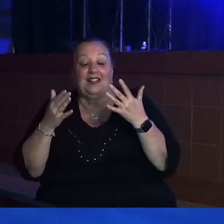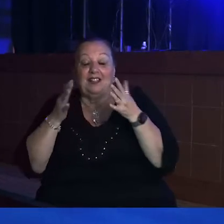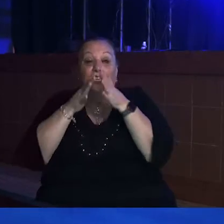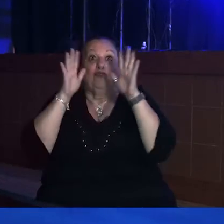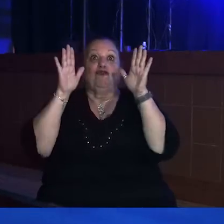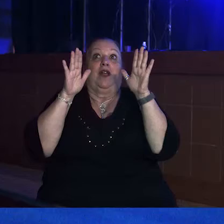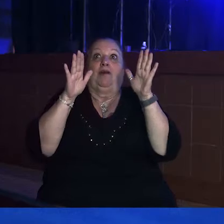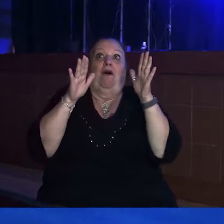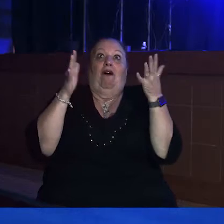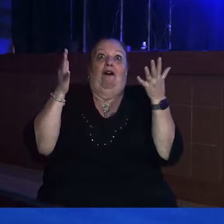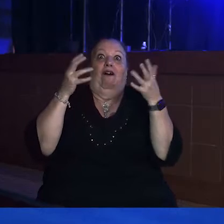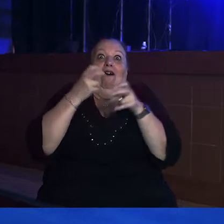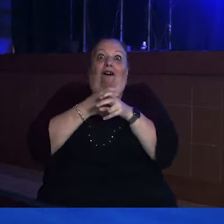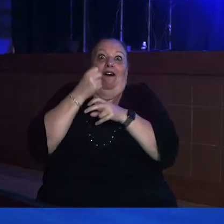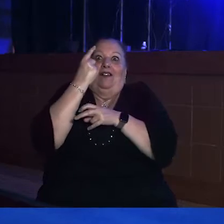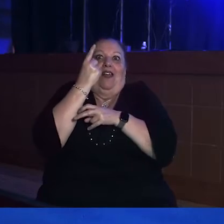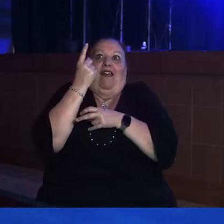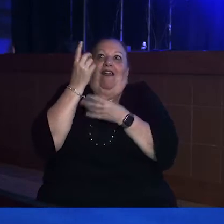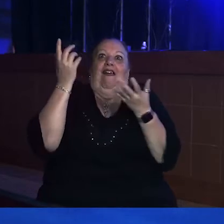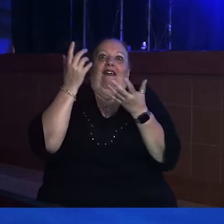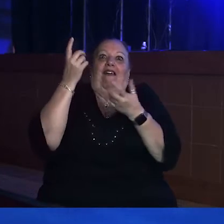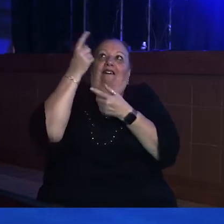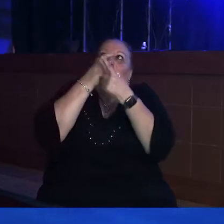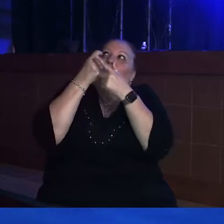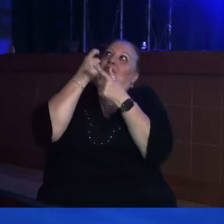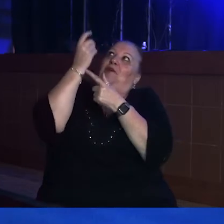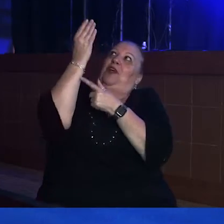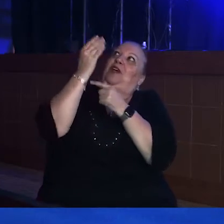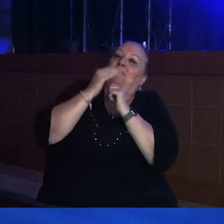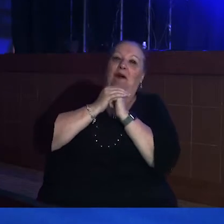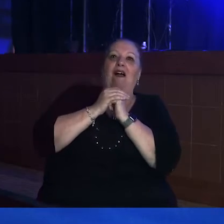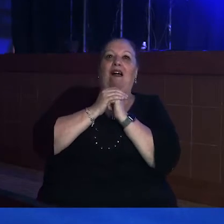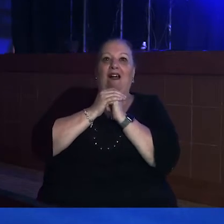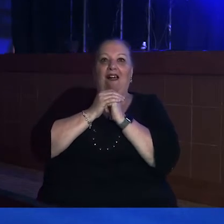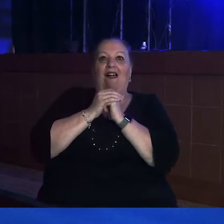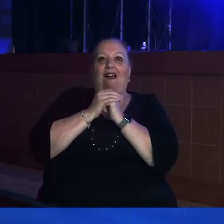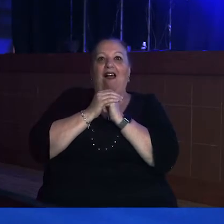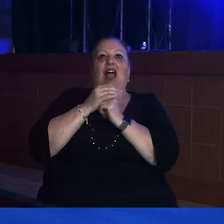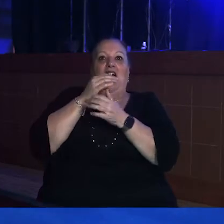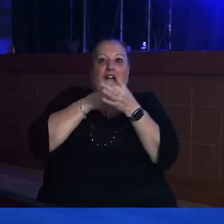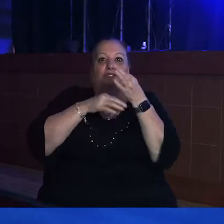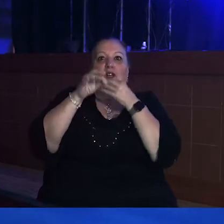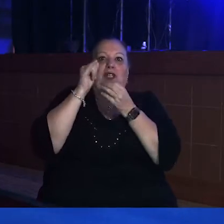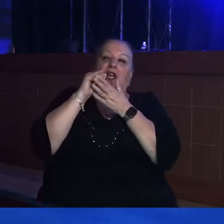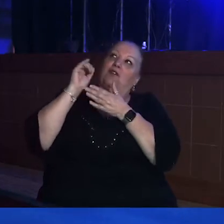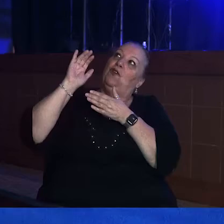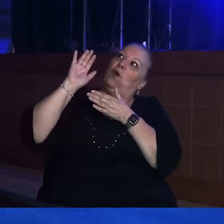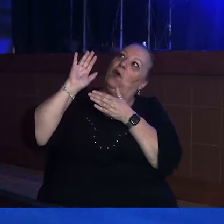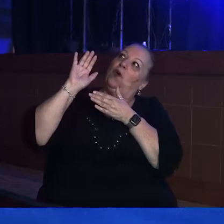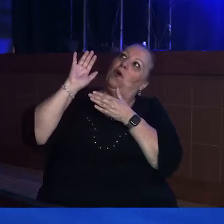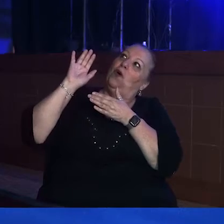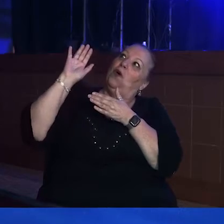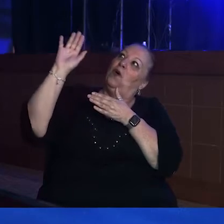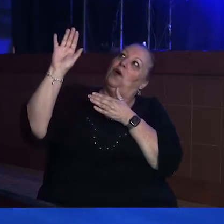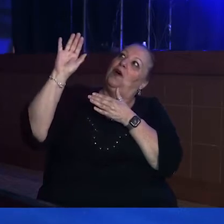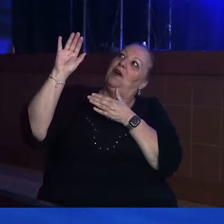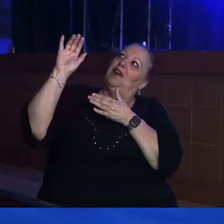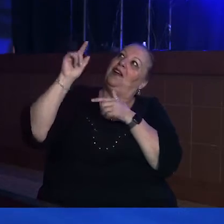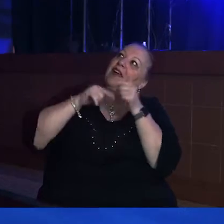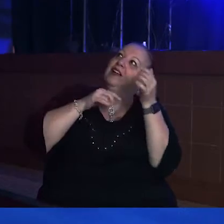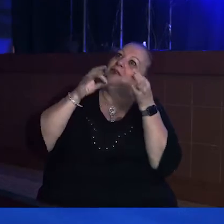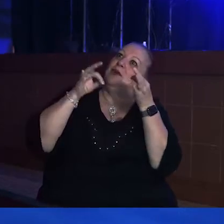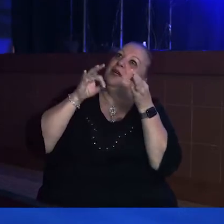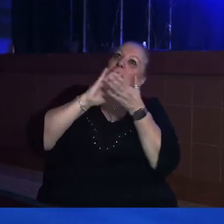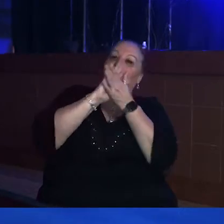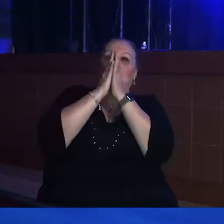that this peace that comes from him, I'll trade this for his unexplainable peace. Just turn